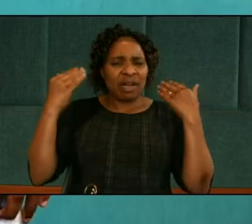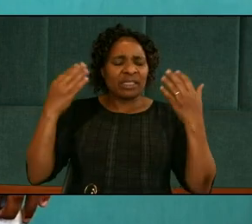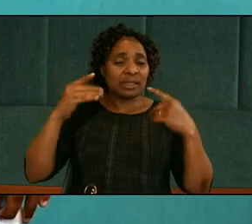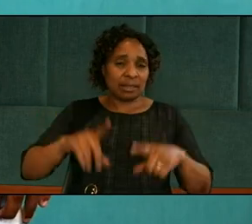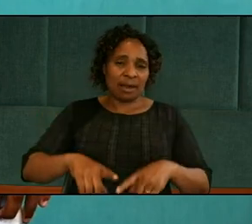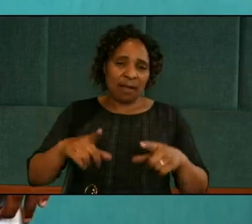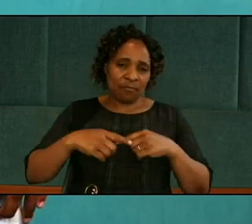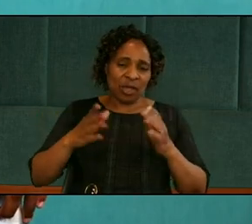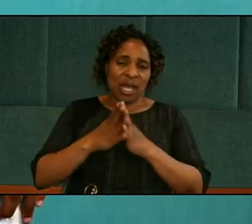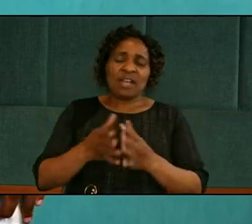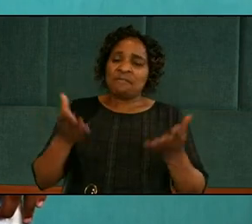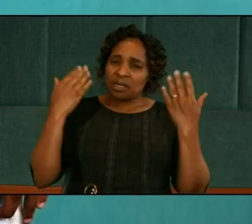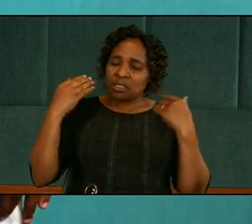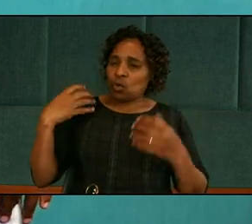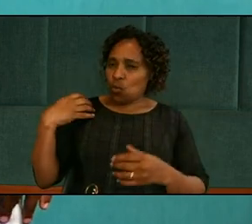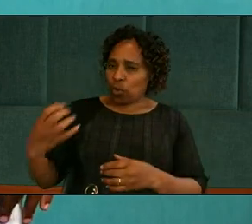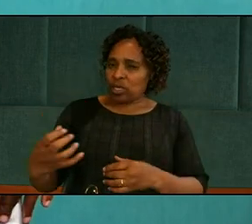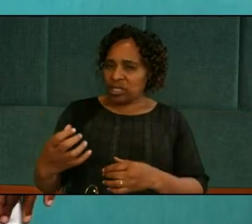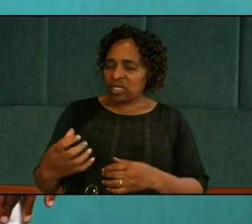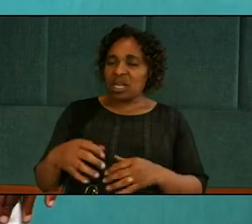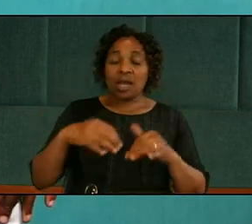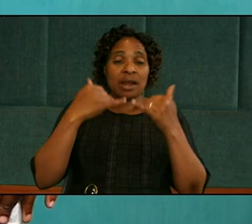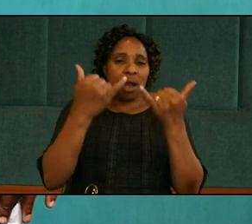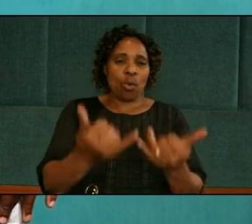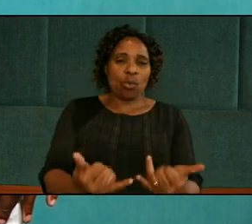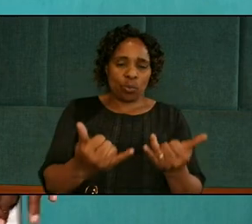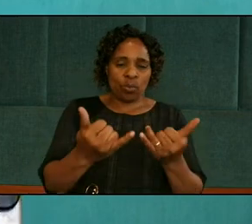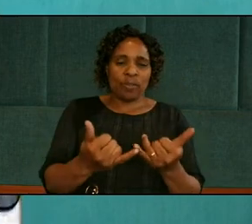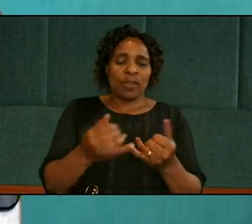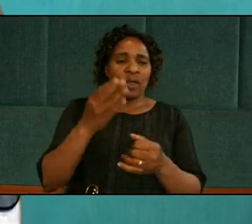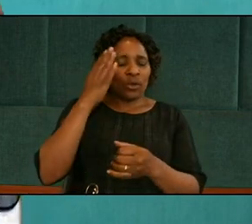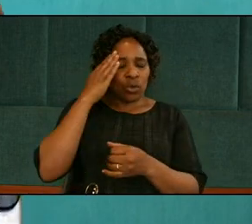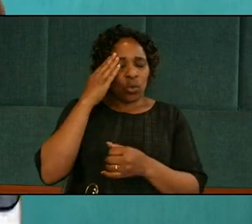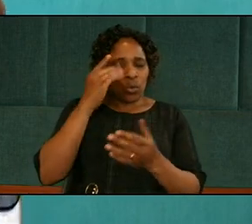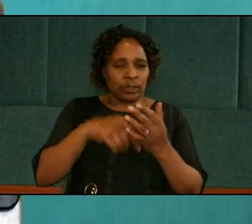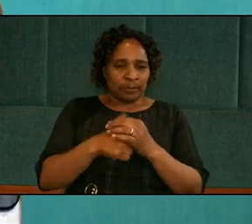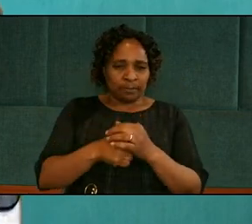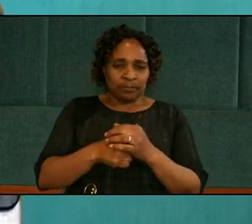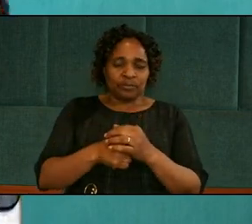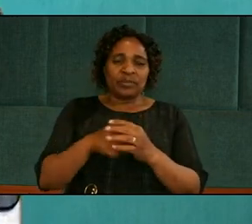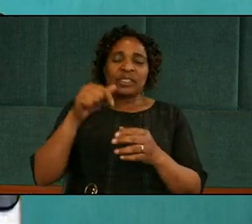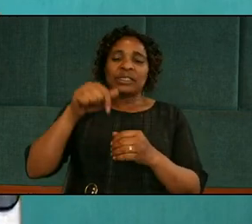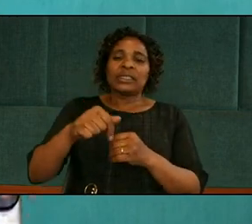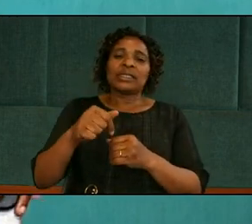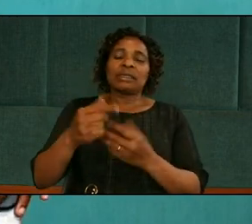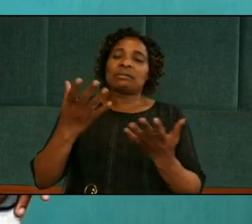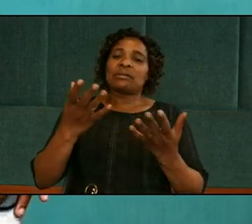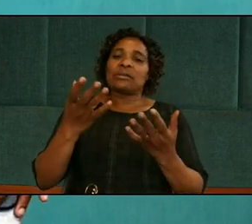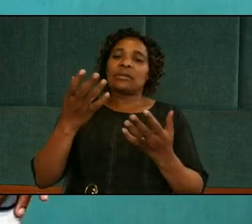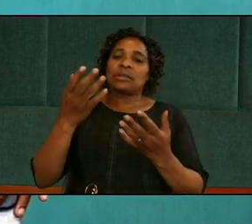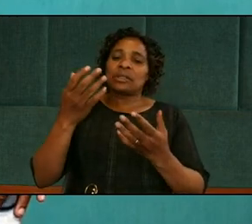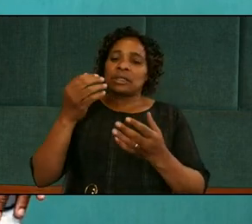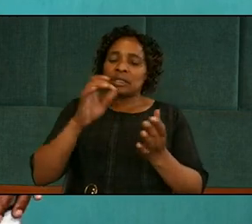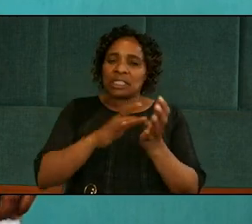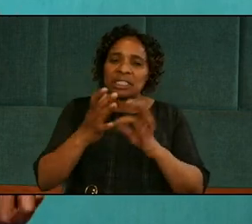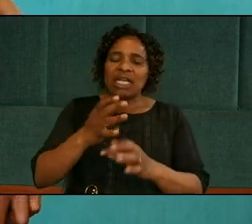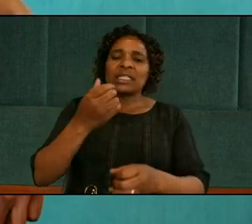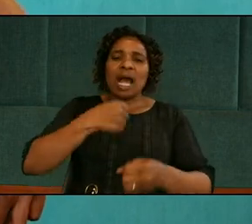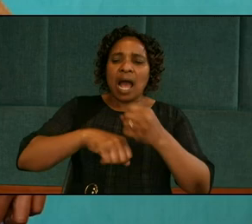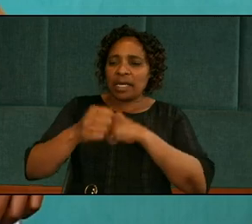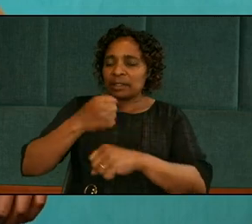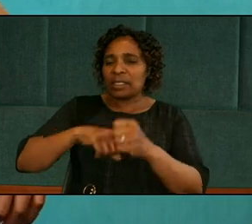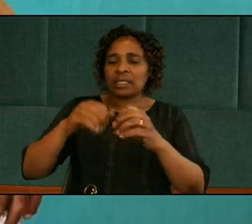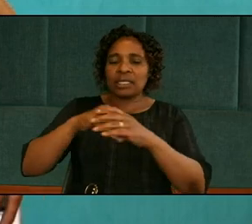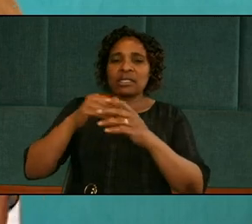and eternal wealth. Now, you know, and this also played out in his life, you know. There's a very